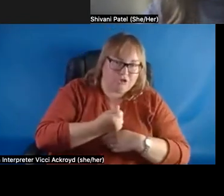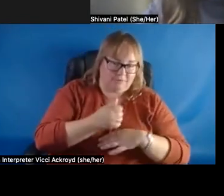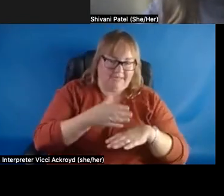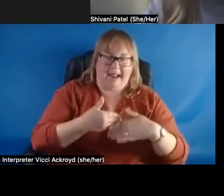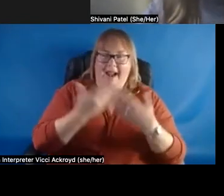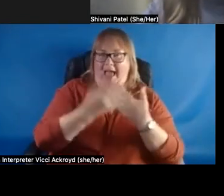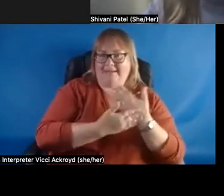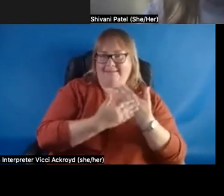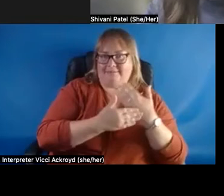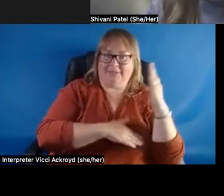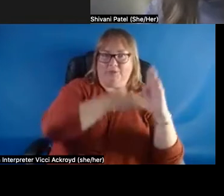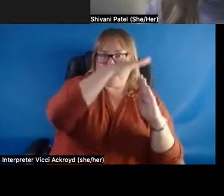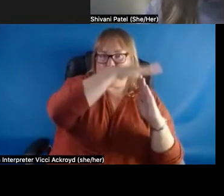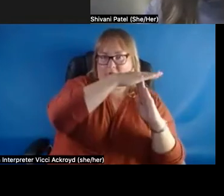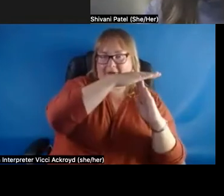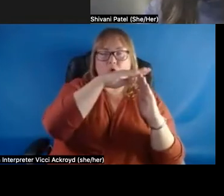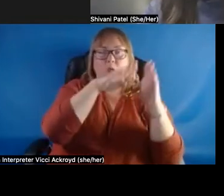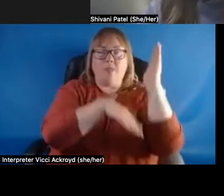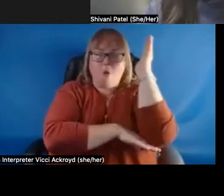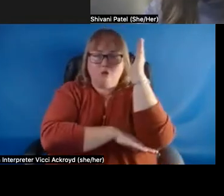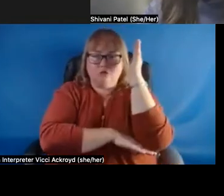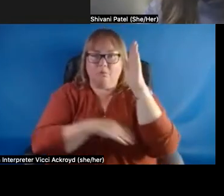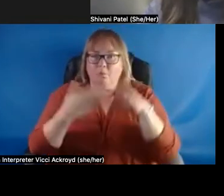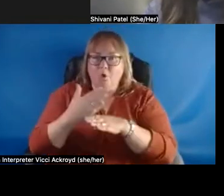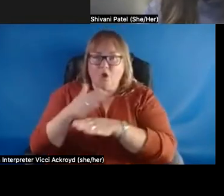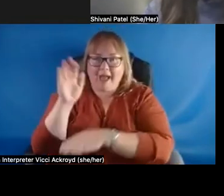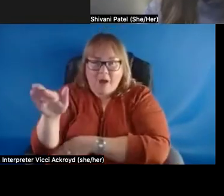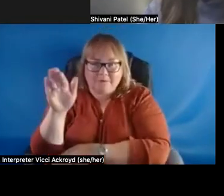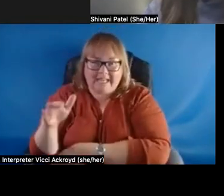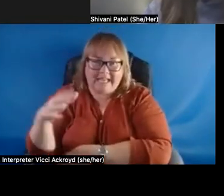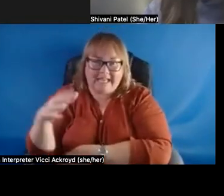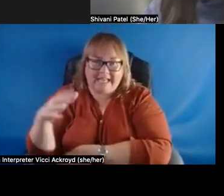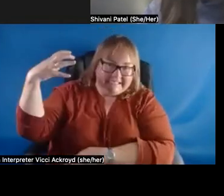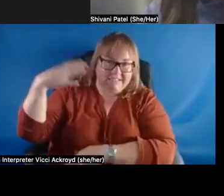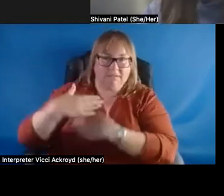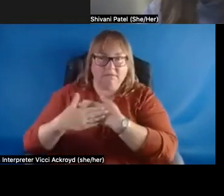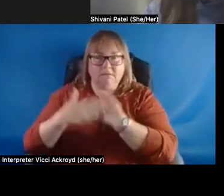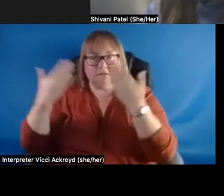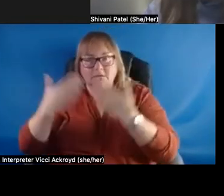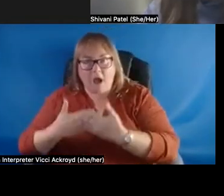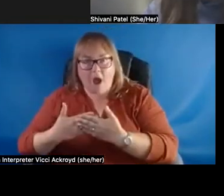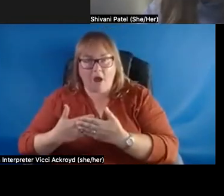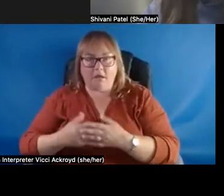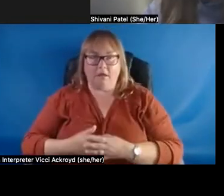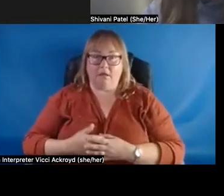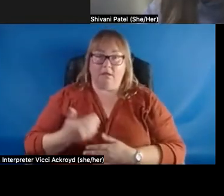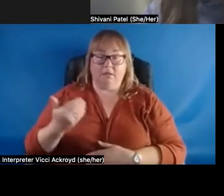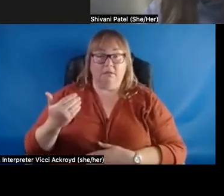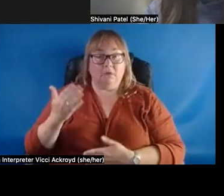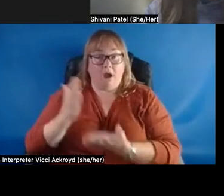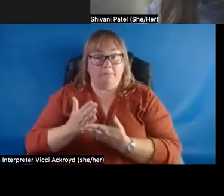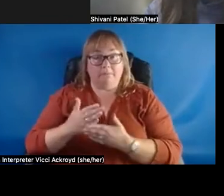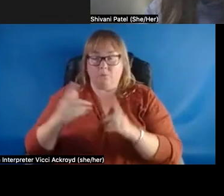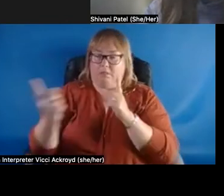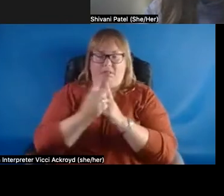their own judgment of you, that kind of thing. They don't need to ask anything else. They take one look at you and they're like, right, okay, I'm going to treat you in this